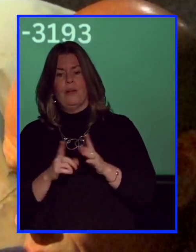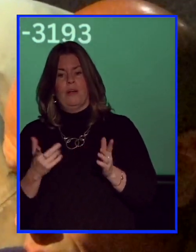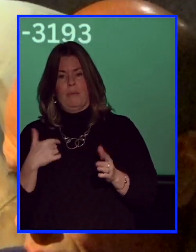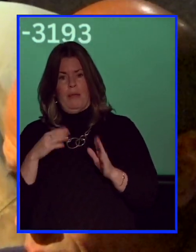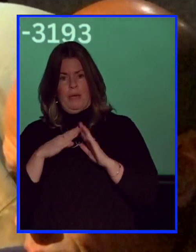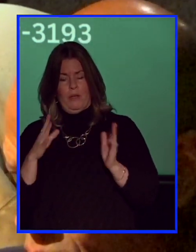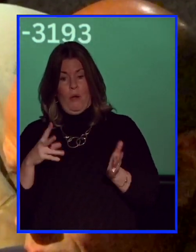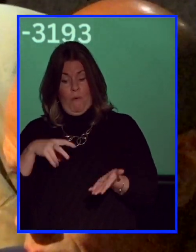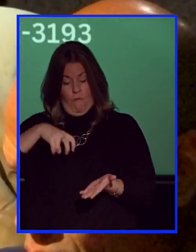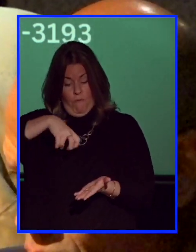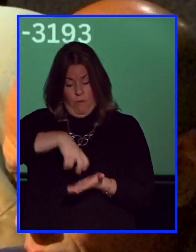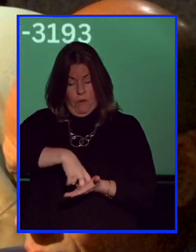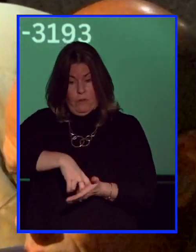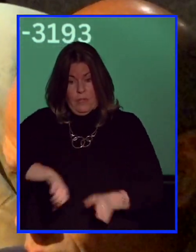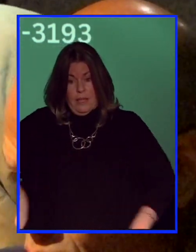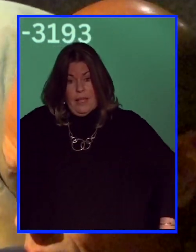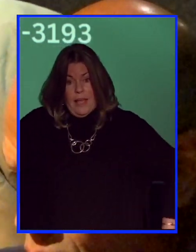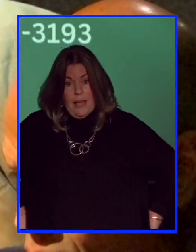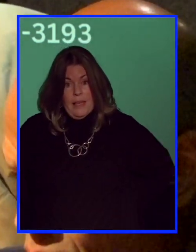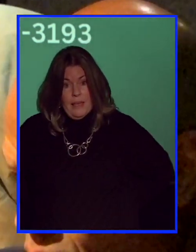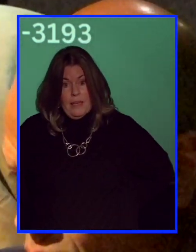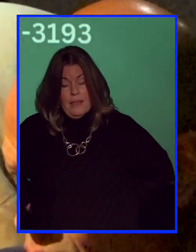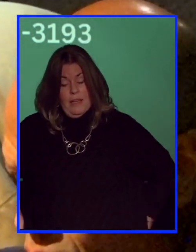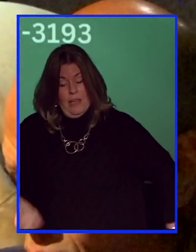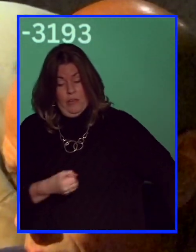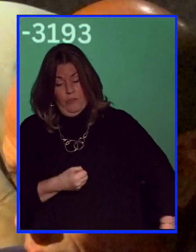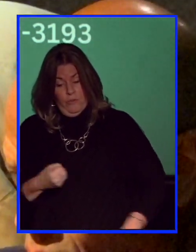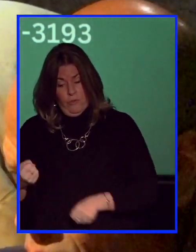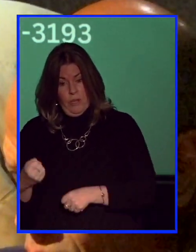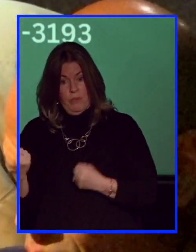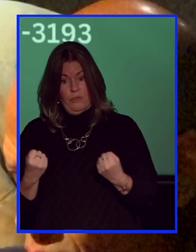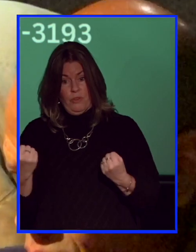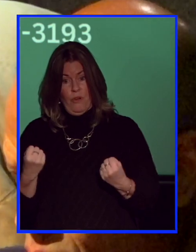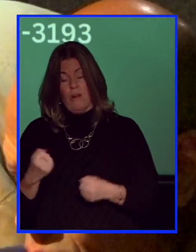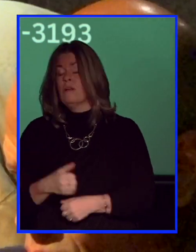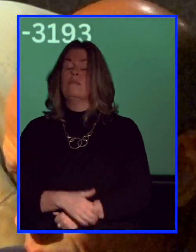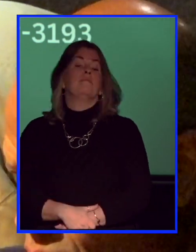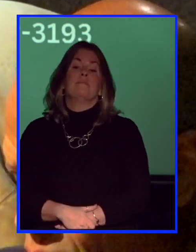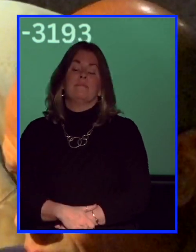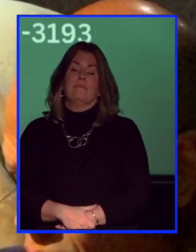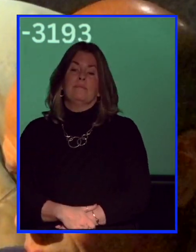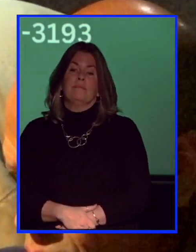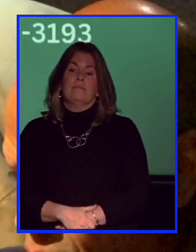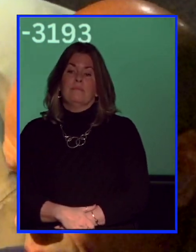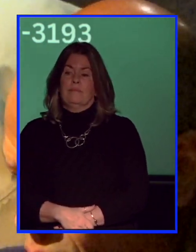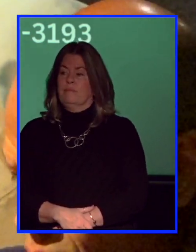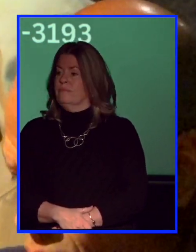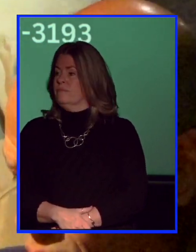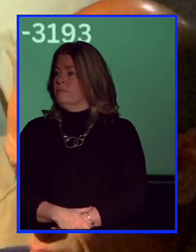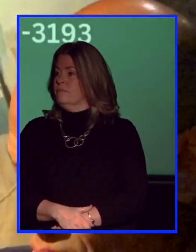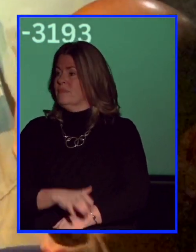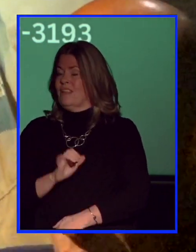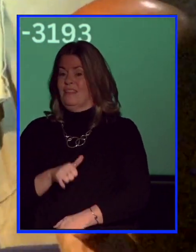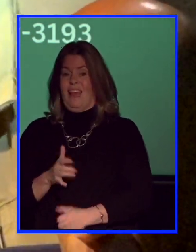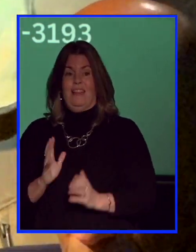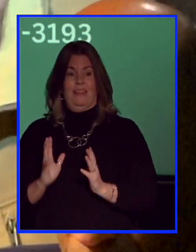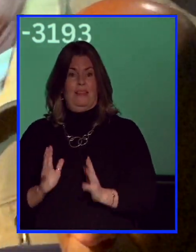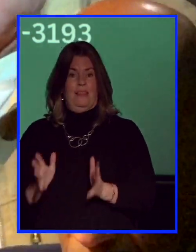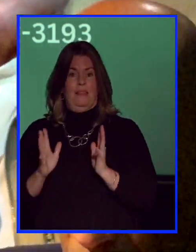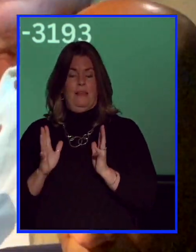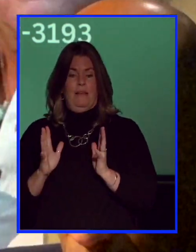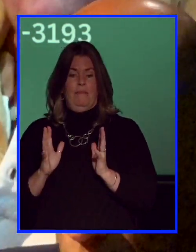knees, handcuffed me behind my back, dragged me to the cruiser. Okay. And that left me with